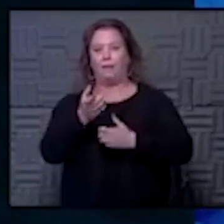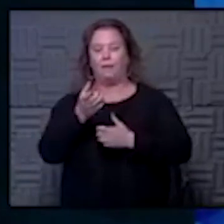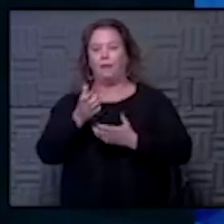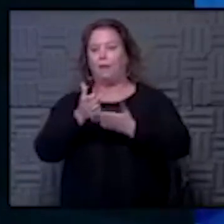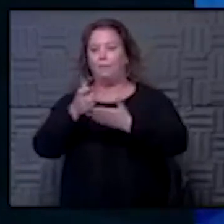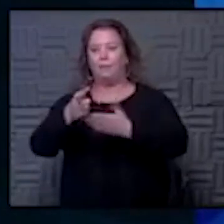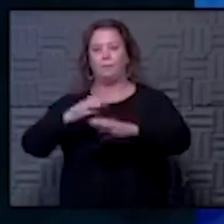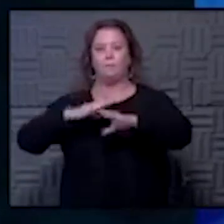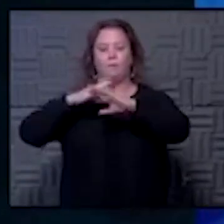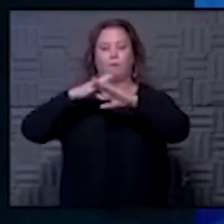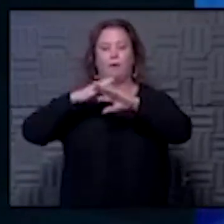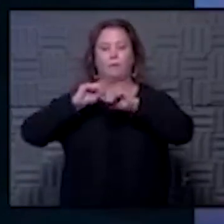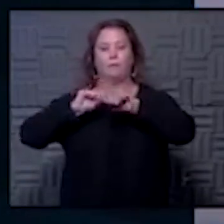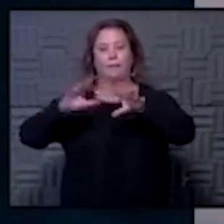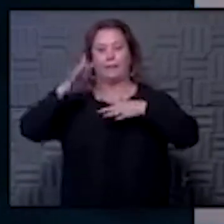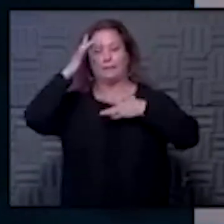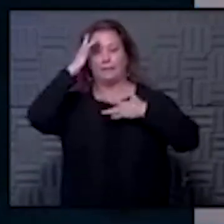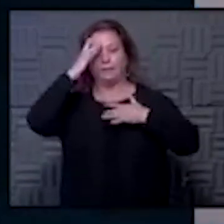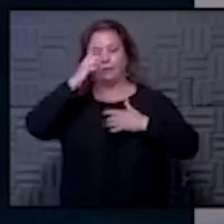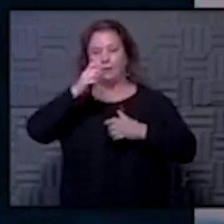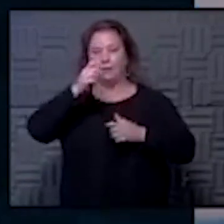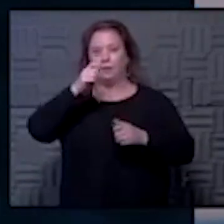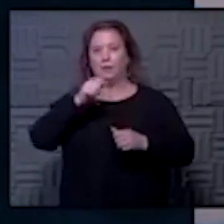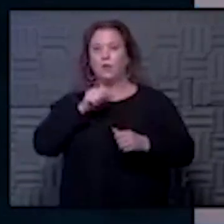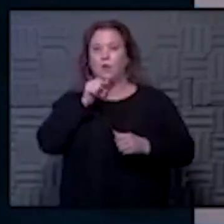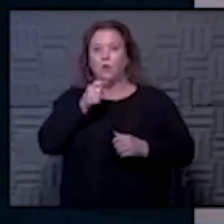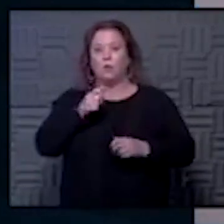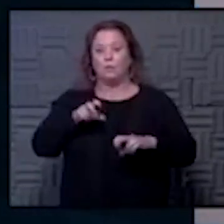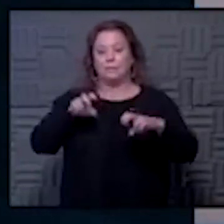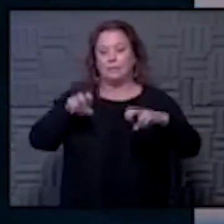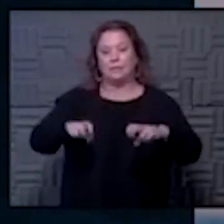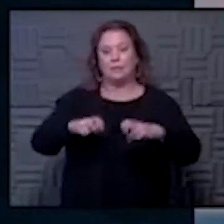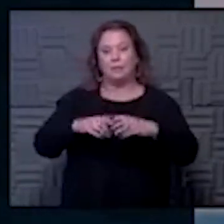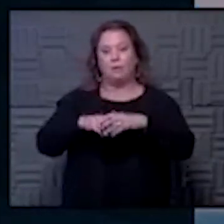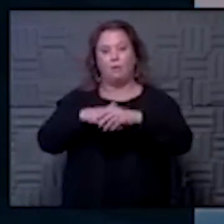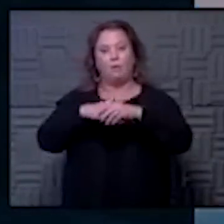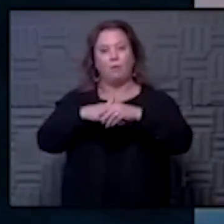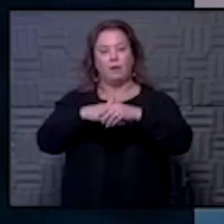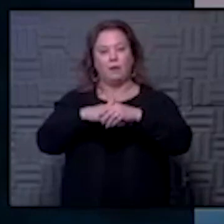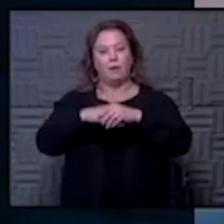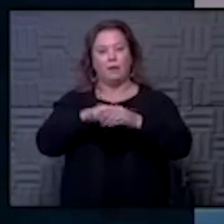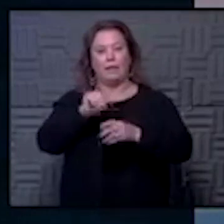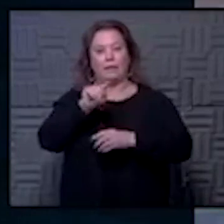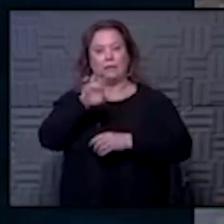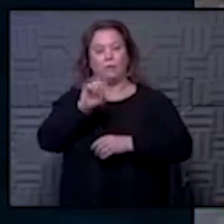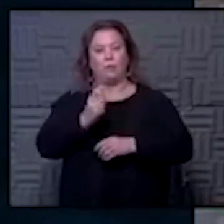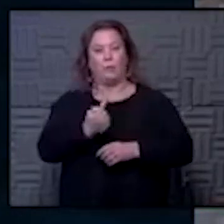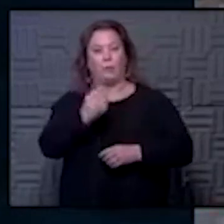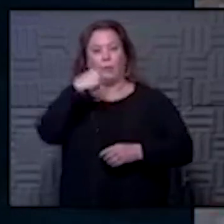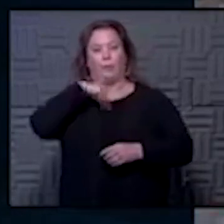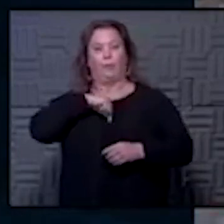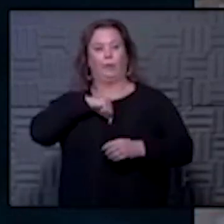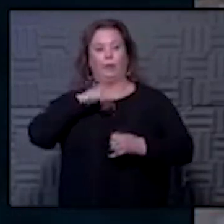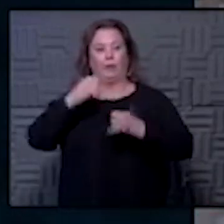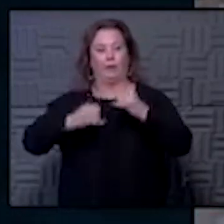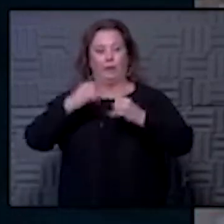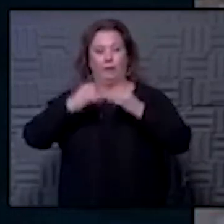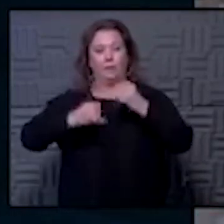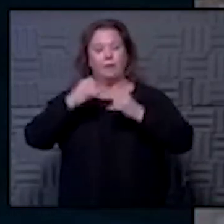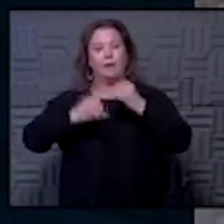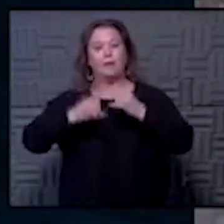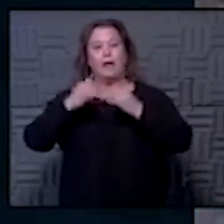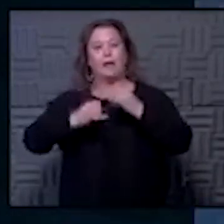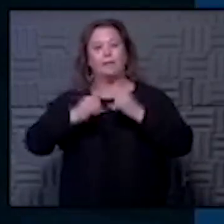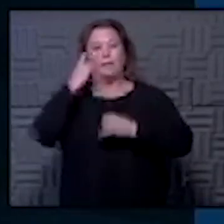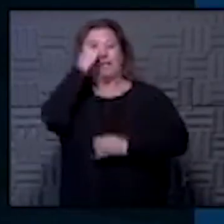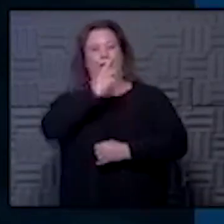them prevent from getting this. I mean, you're the one who's sitting there holding their hand as that tube's being placed, and you're the last face, that